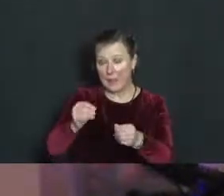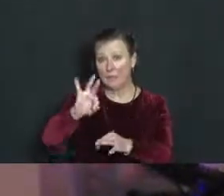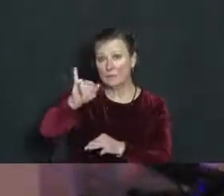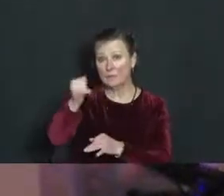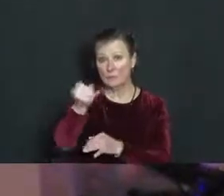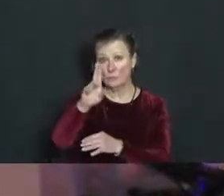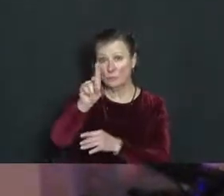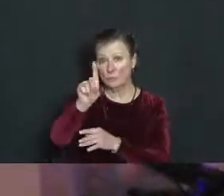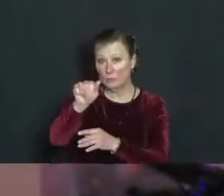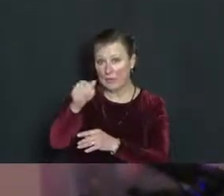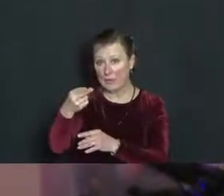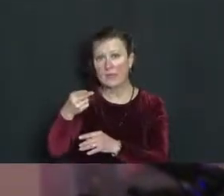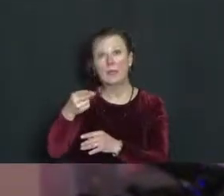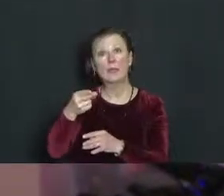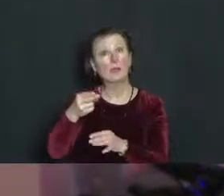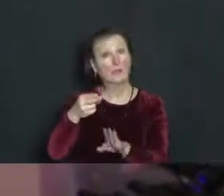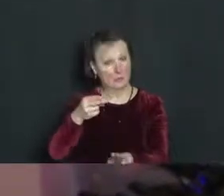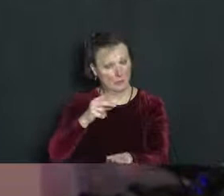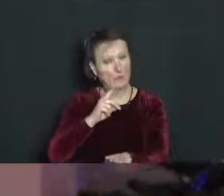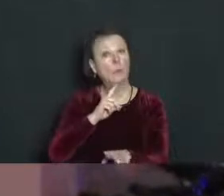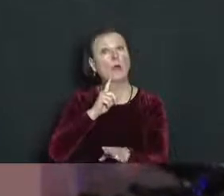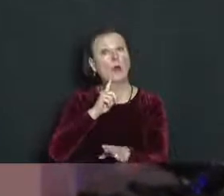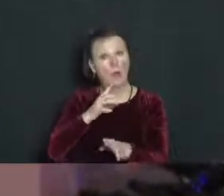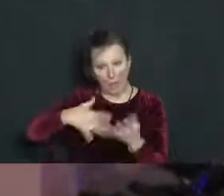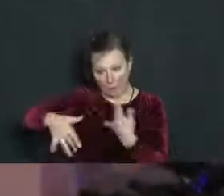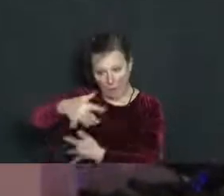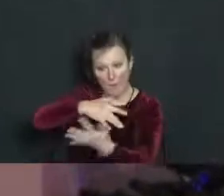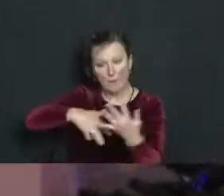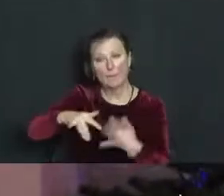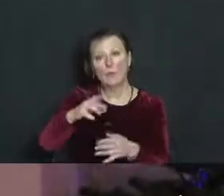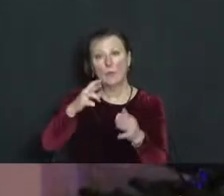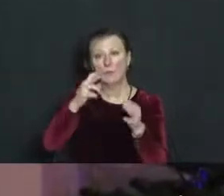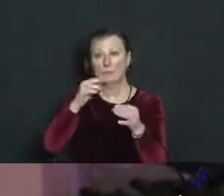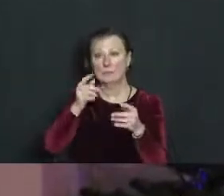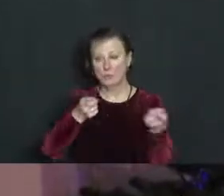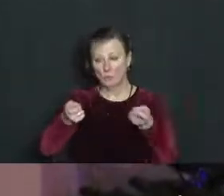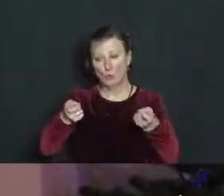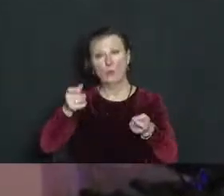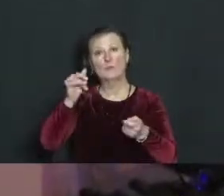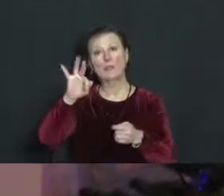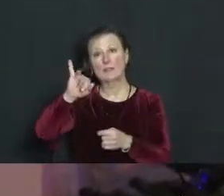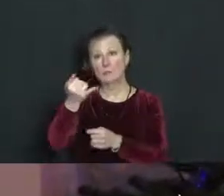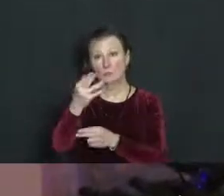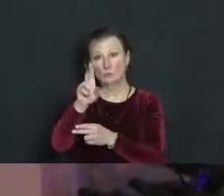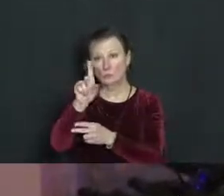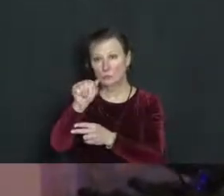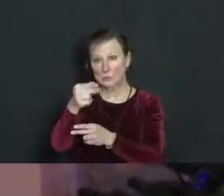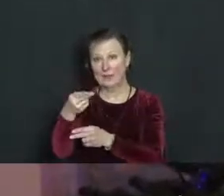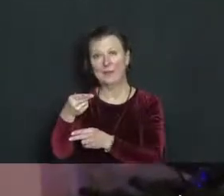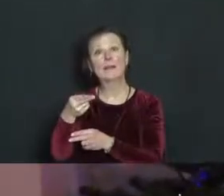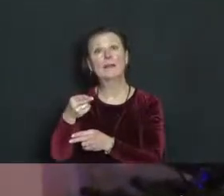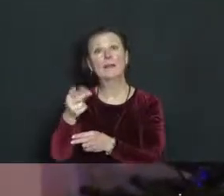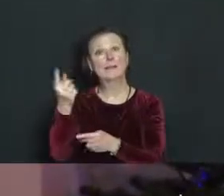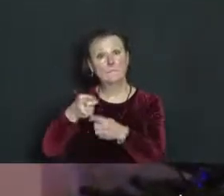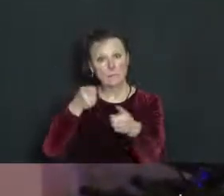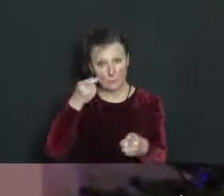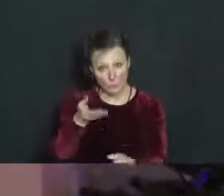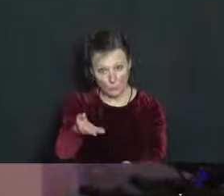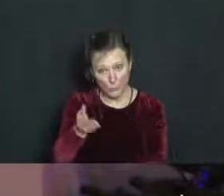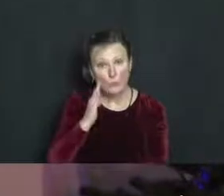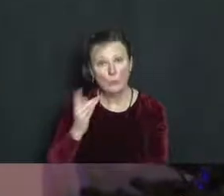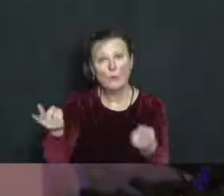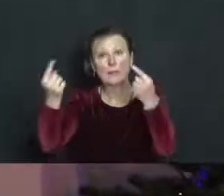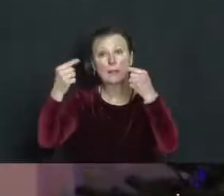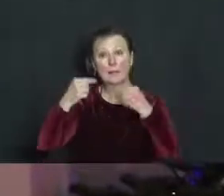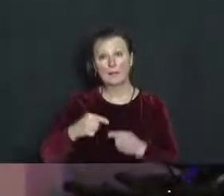are by no means least among the rulers of Judah. From you shall come a ruler who will govern